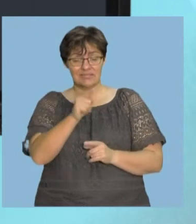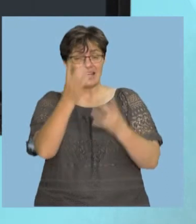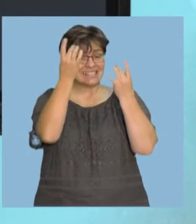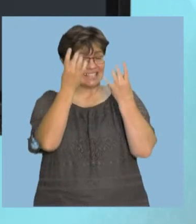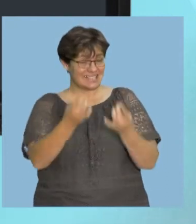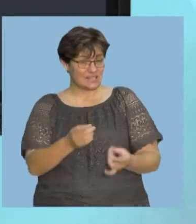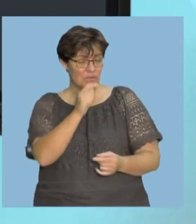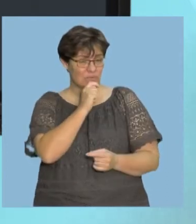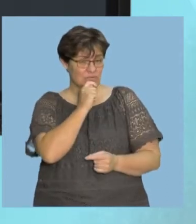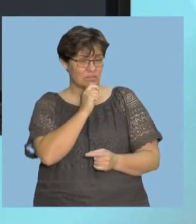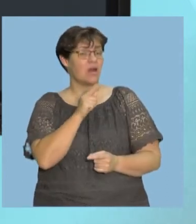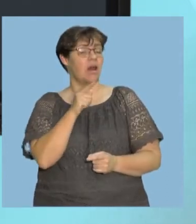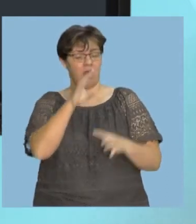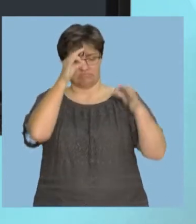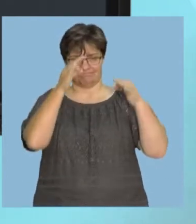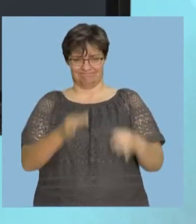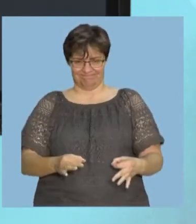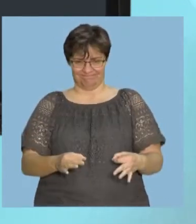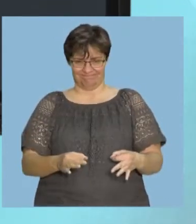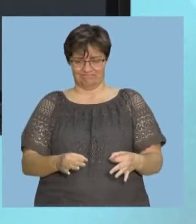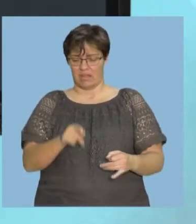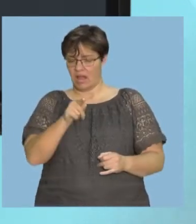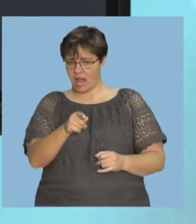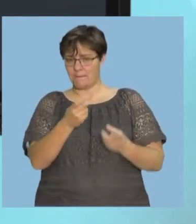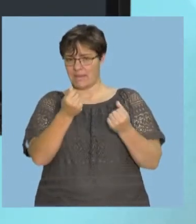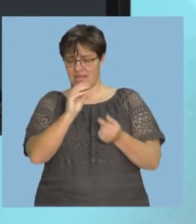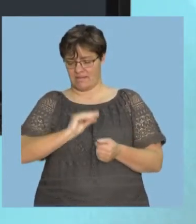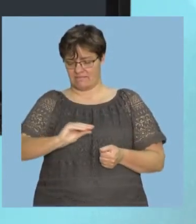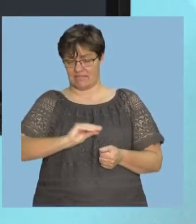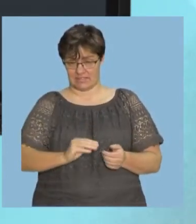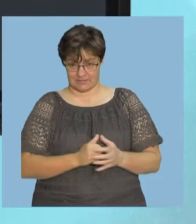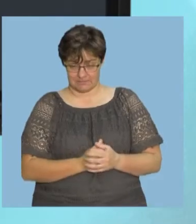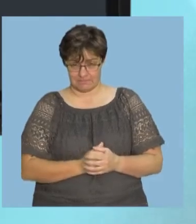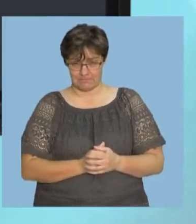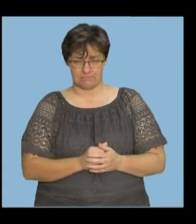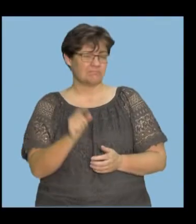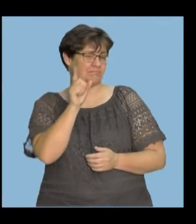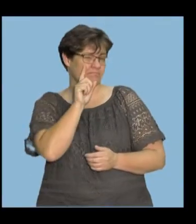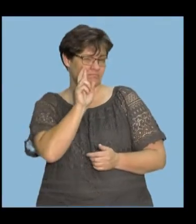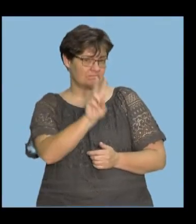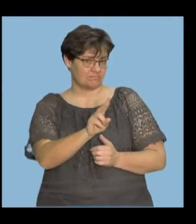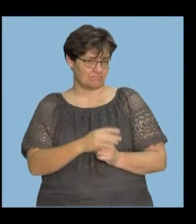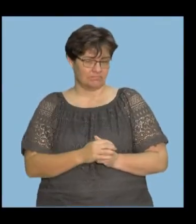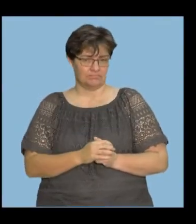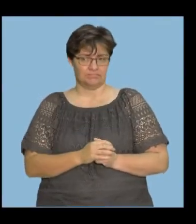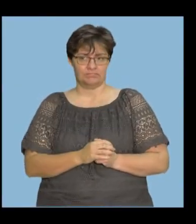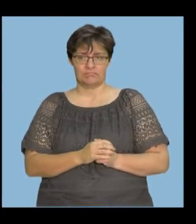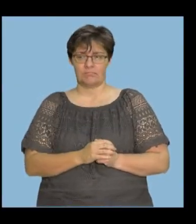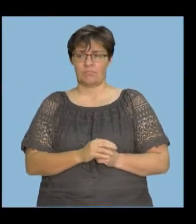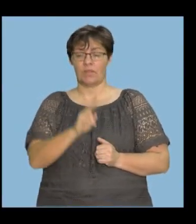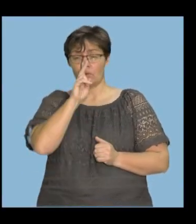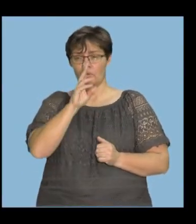statistics to make decisions in finance? Let's see what we have. So we're going to look at